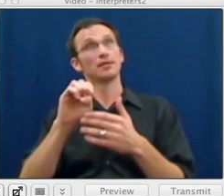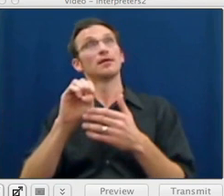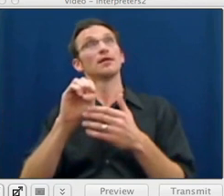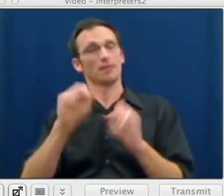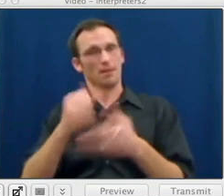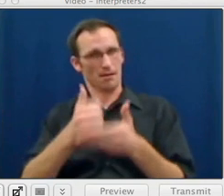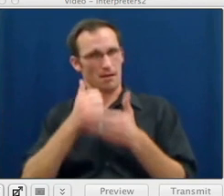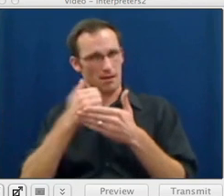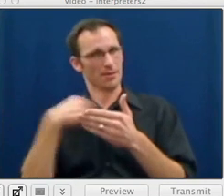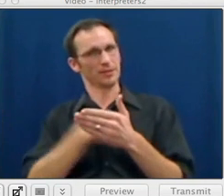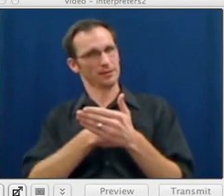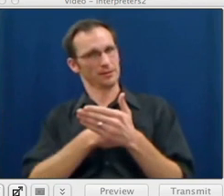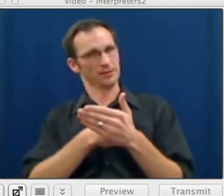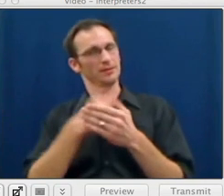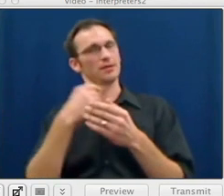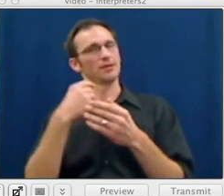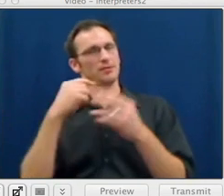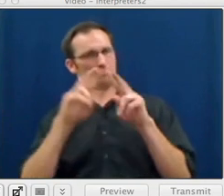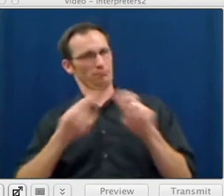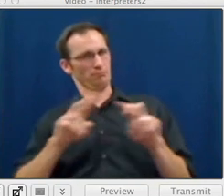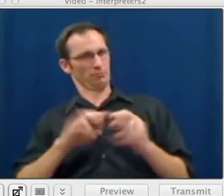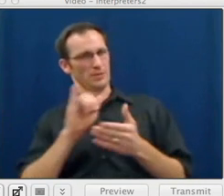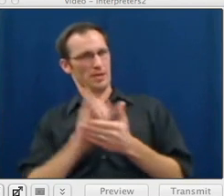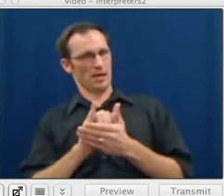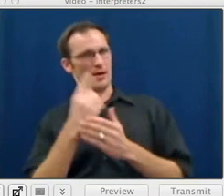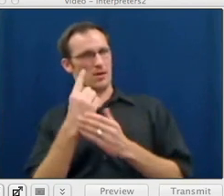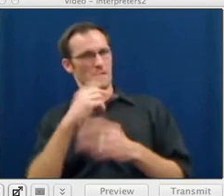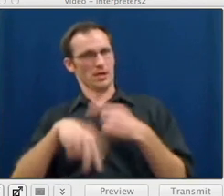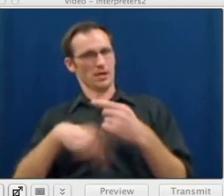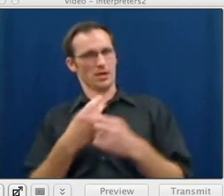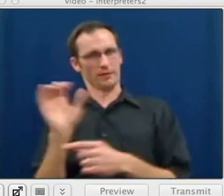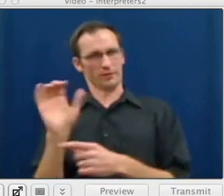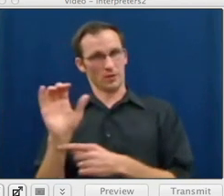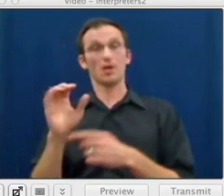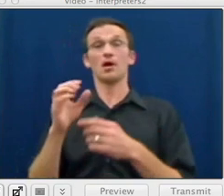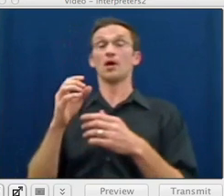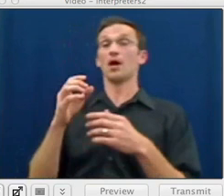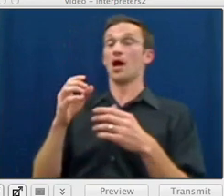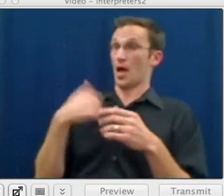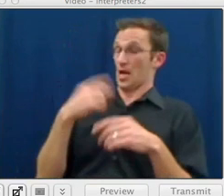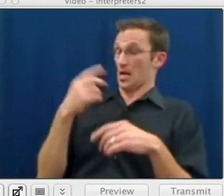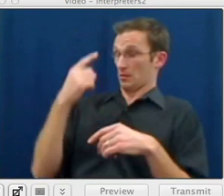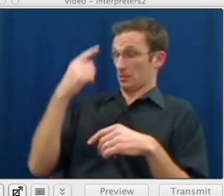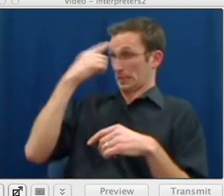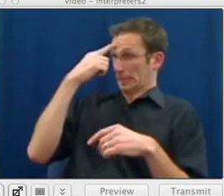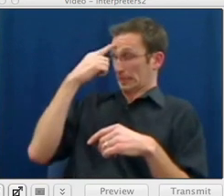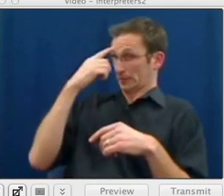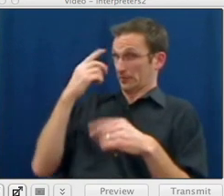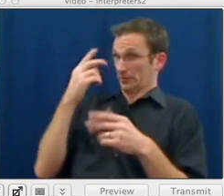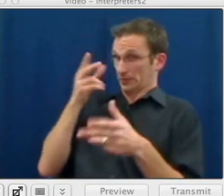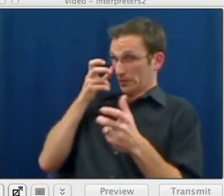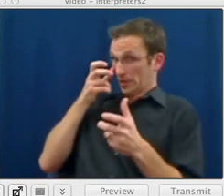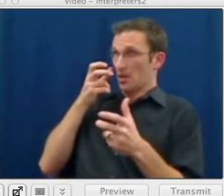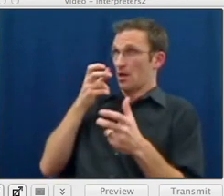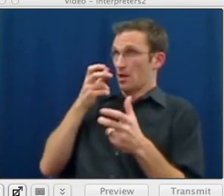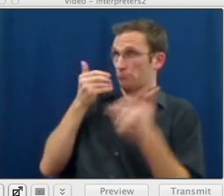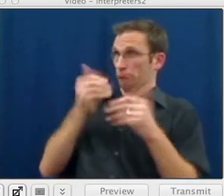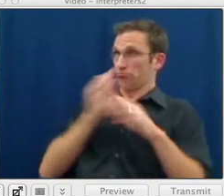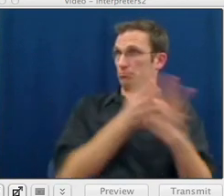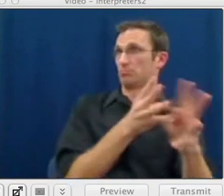this one control, this decision to go ahead and say what you think you saw. The important concurrent